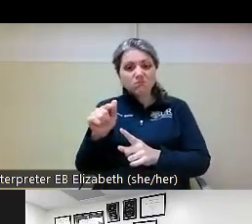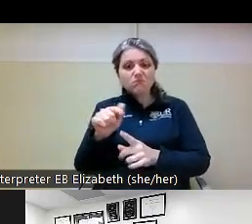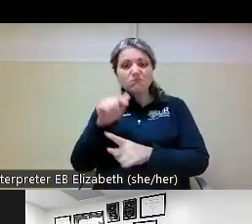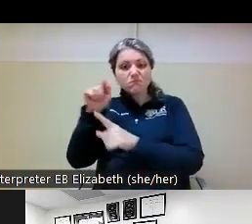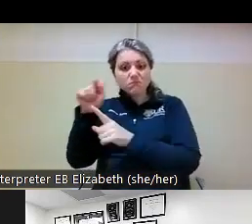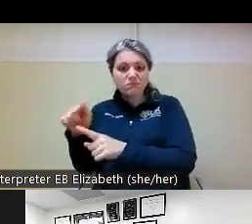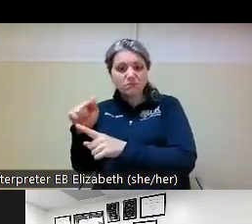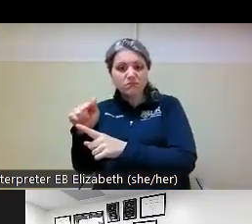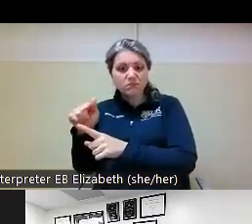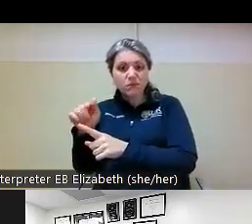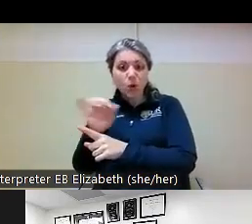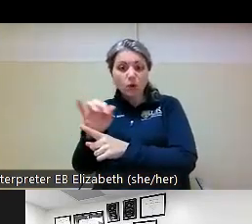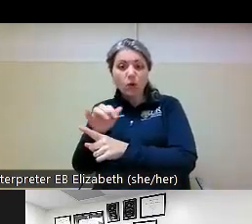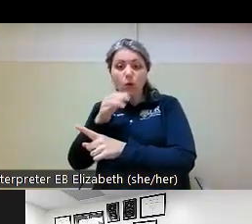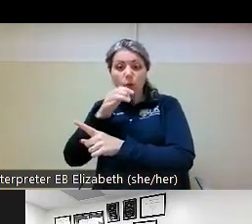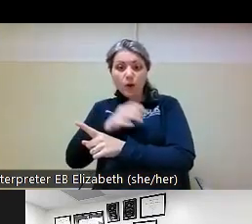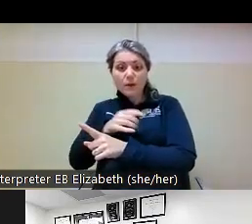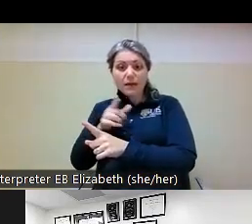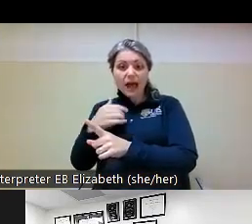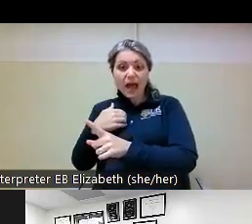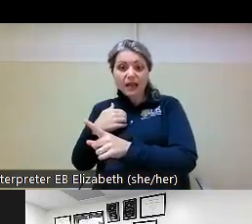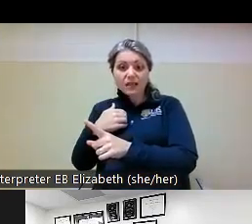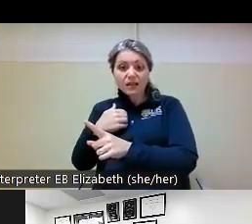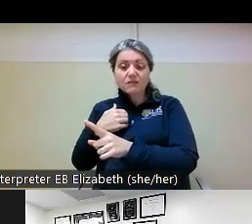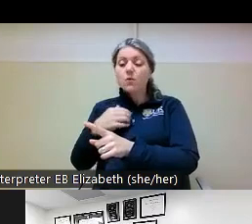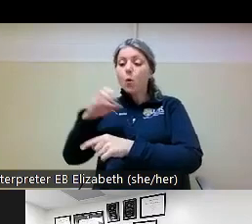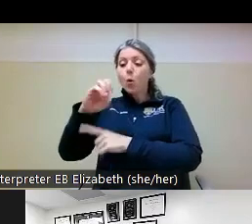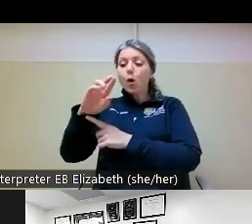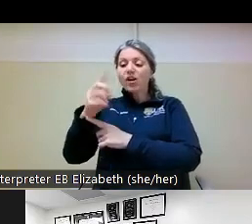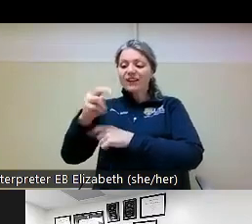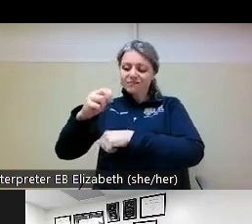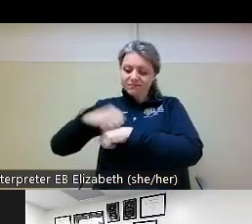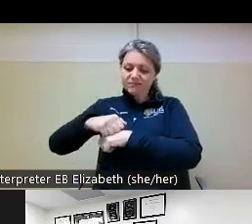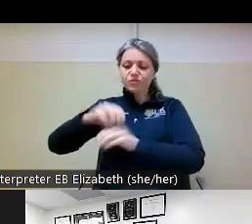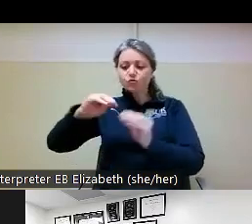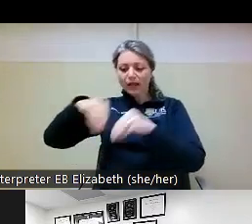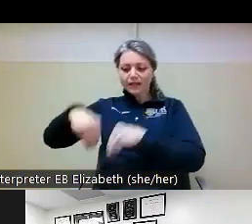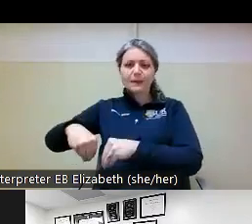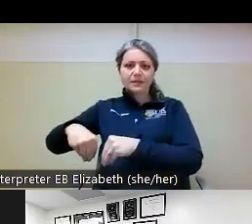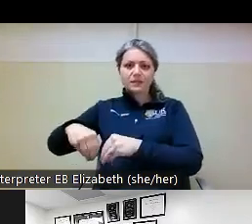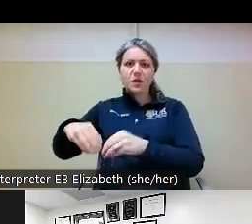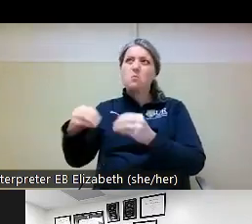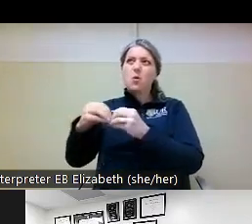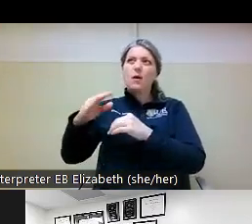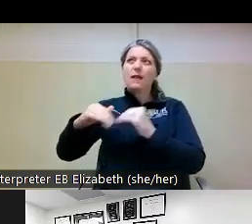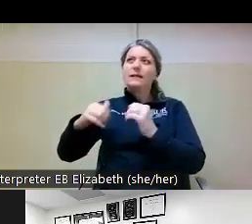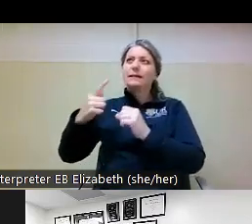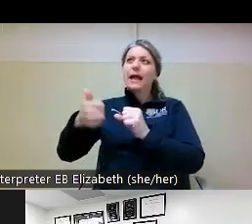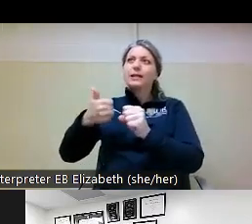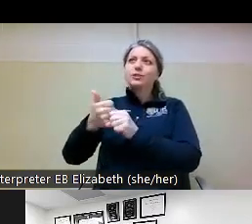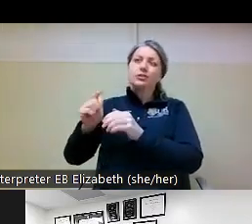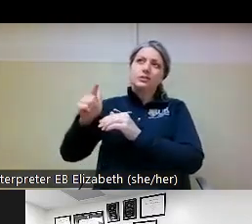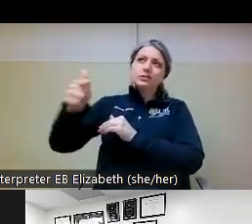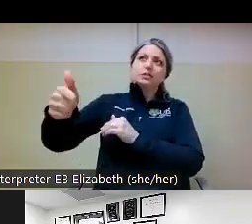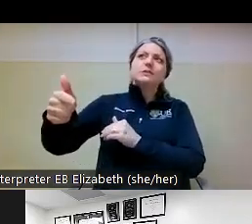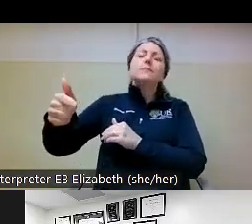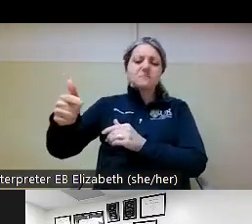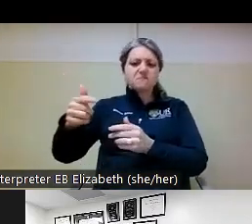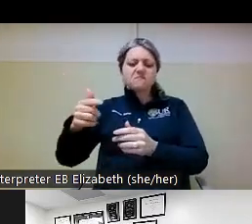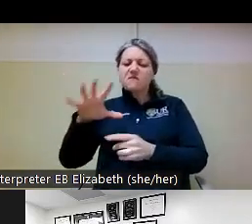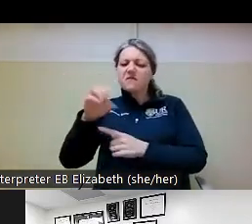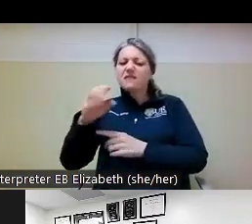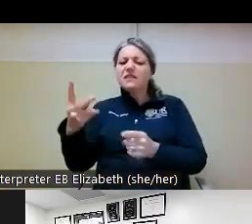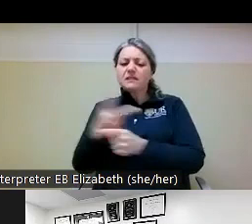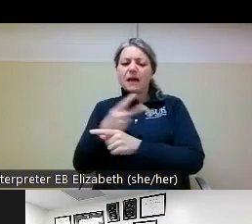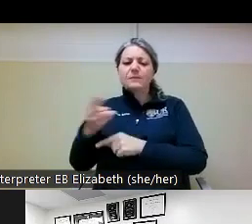also women who have had solid organ transplants that are more than 10 years out, again, 50 times higher than the general